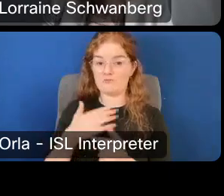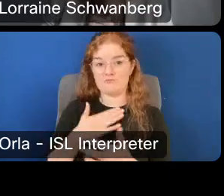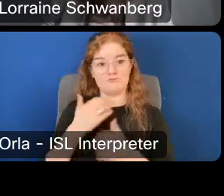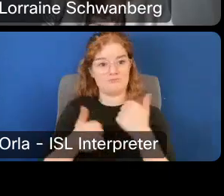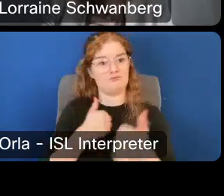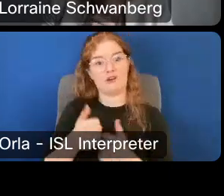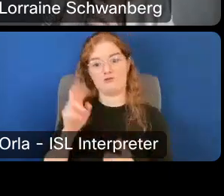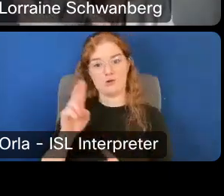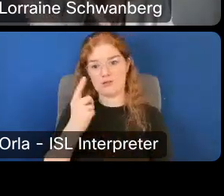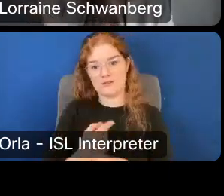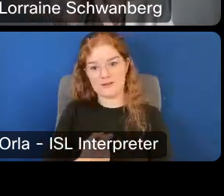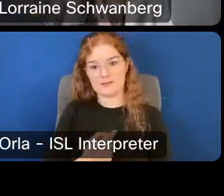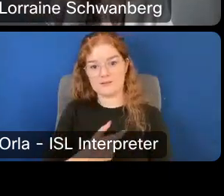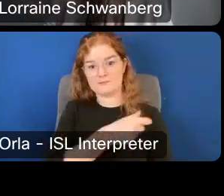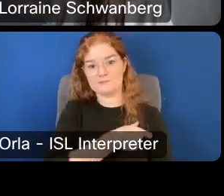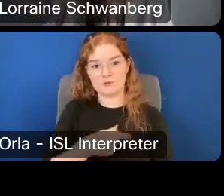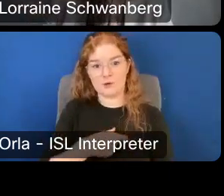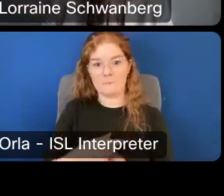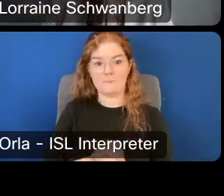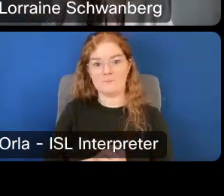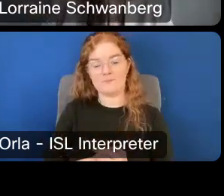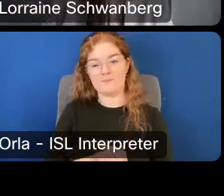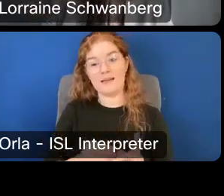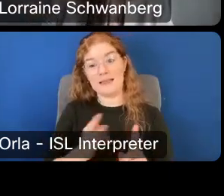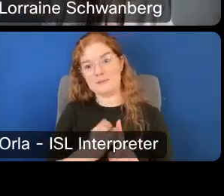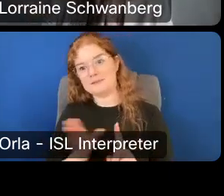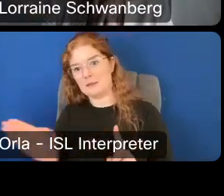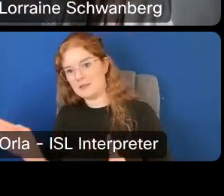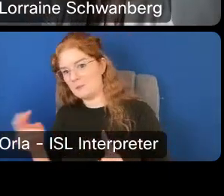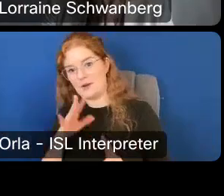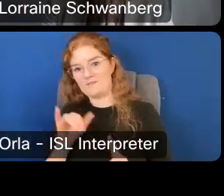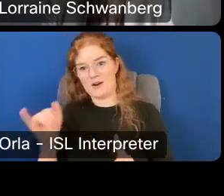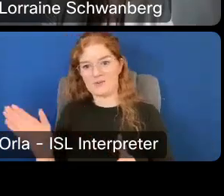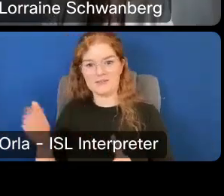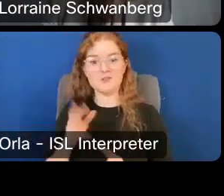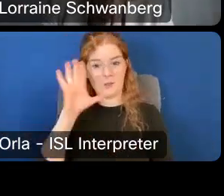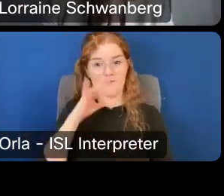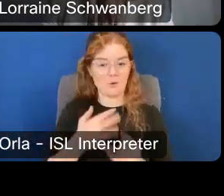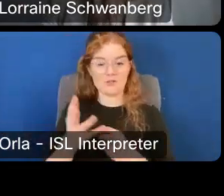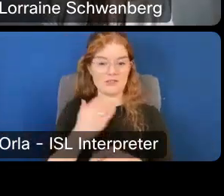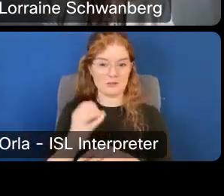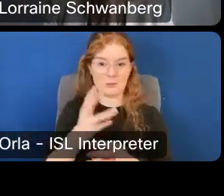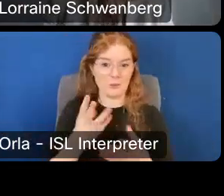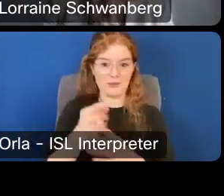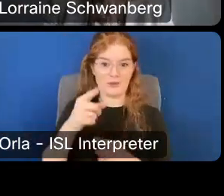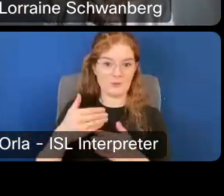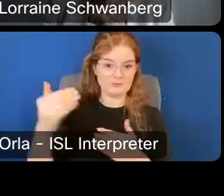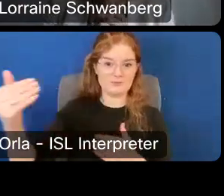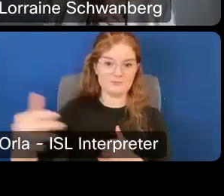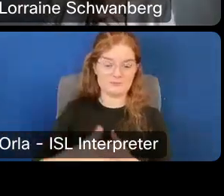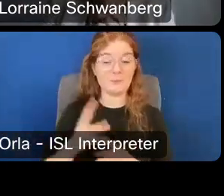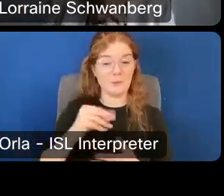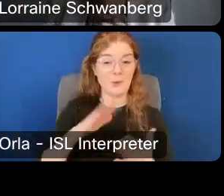that slight sideways step, but not going far from us, and we look forward to continuing to work with her, and we'll miss her as